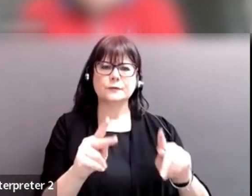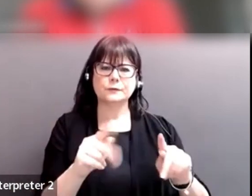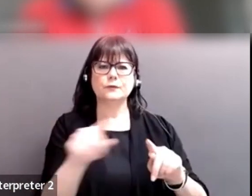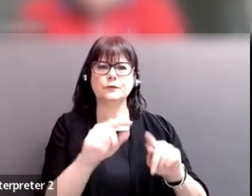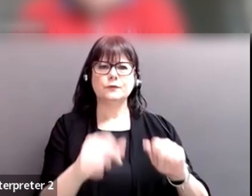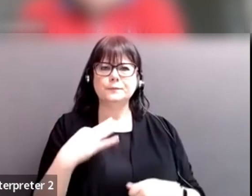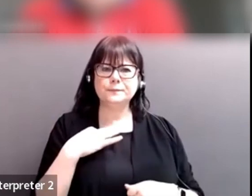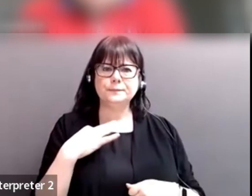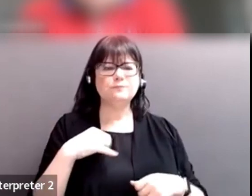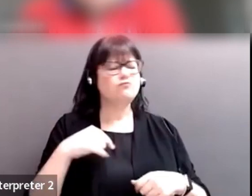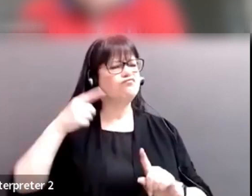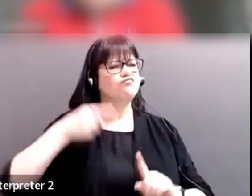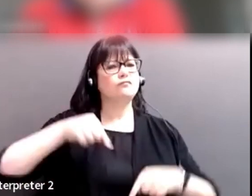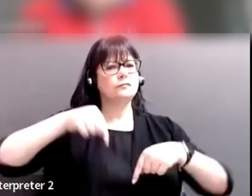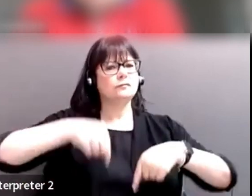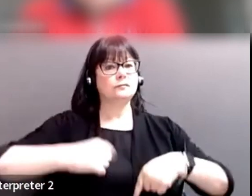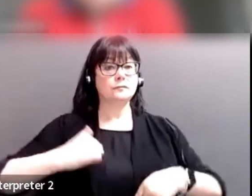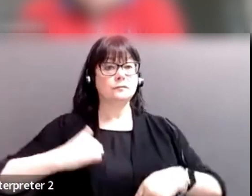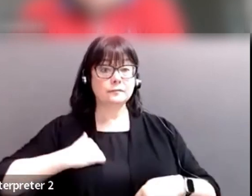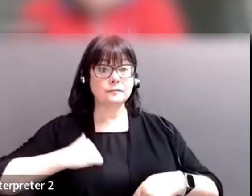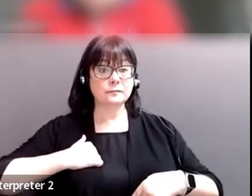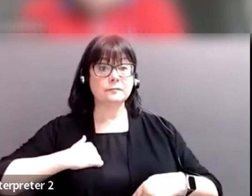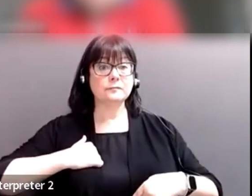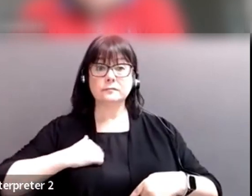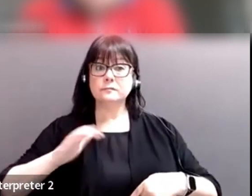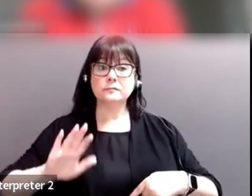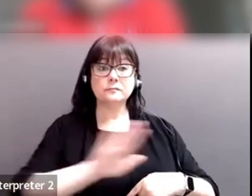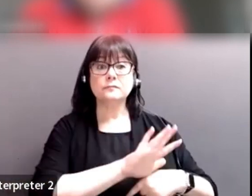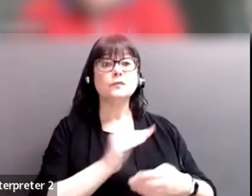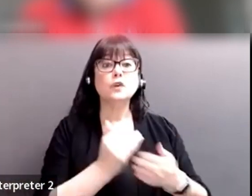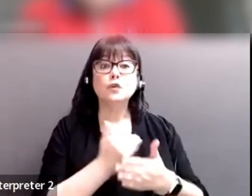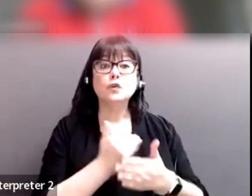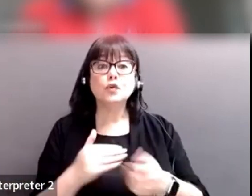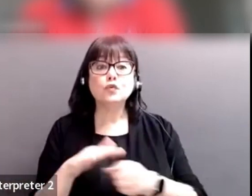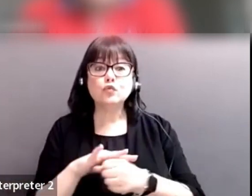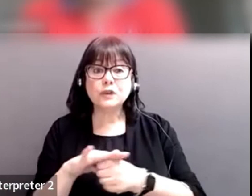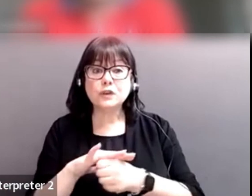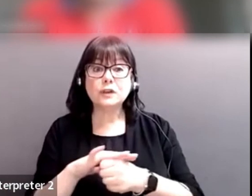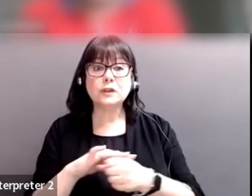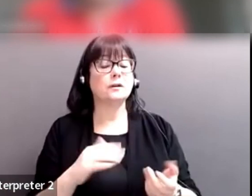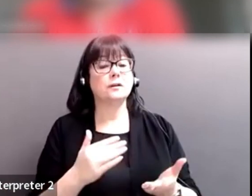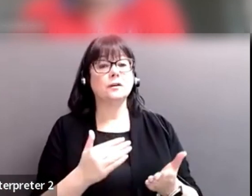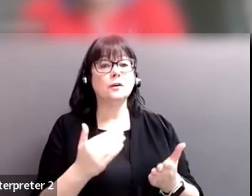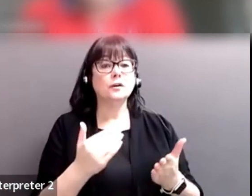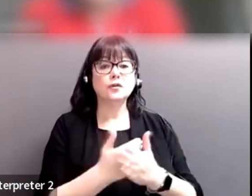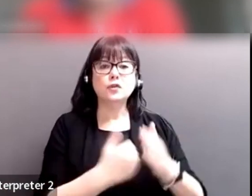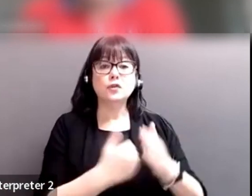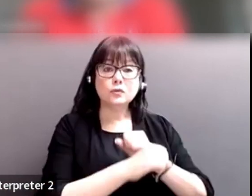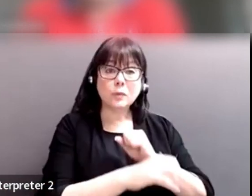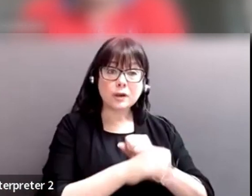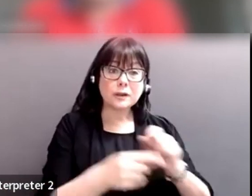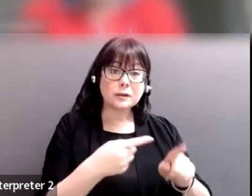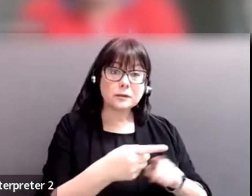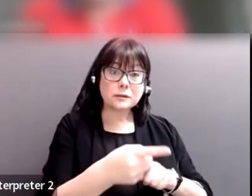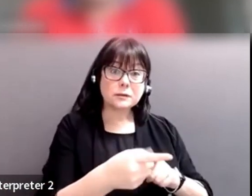like within Canada to a new region or a new market in the country or in the province. Now, it may